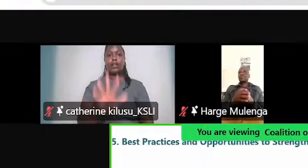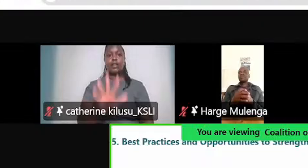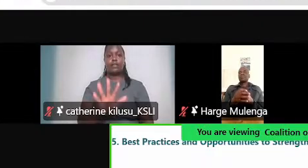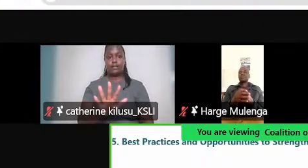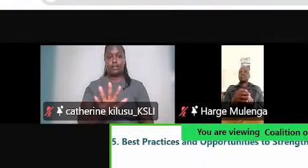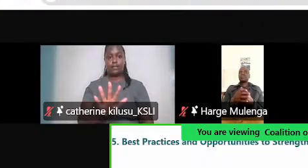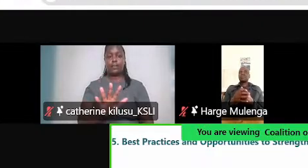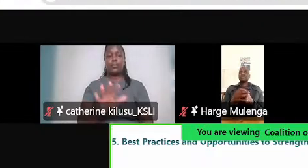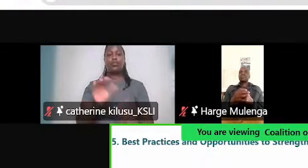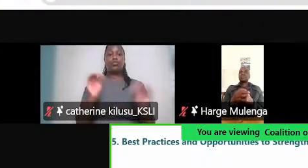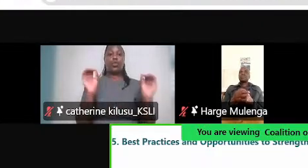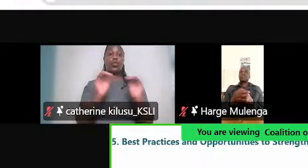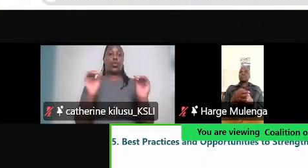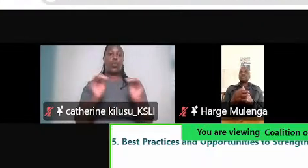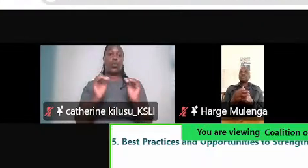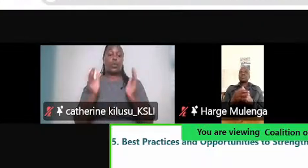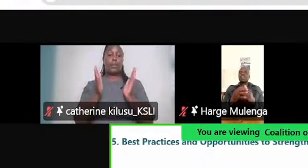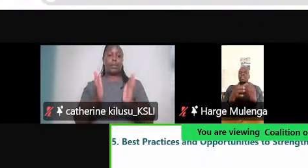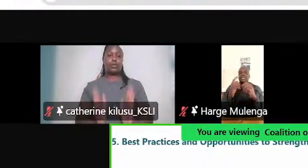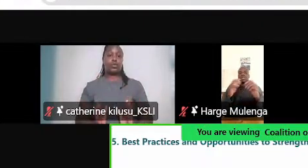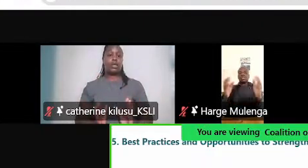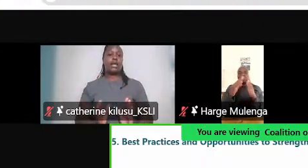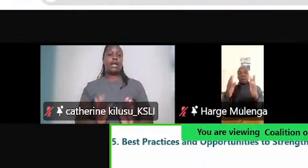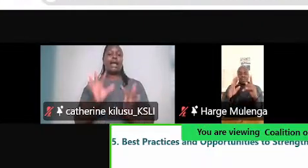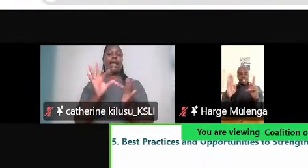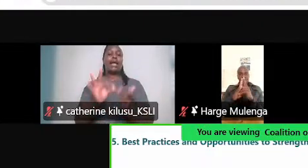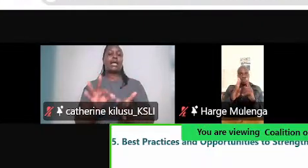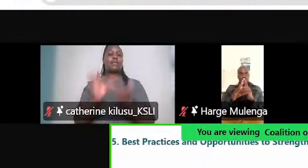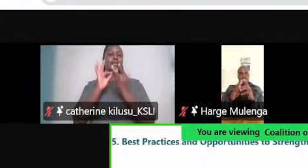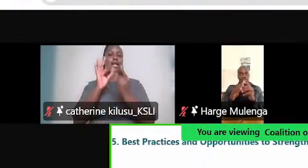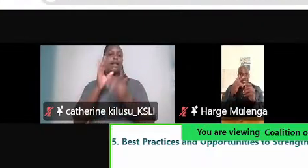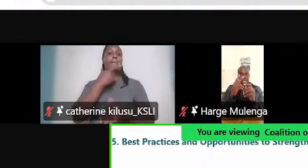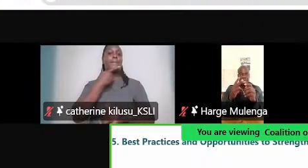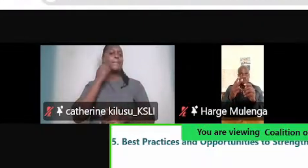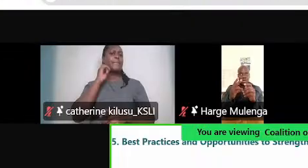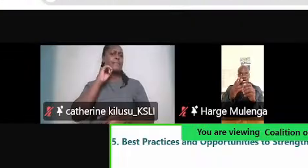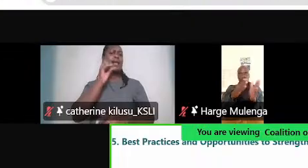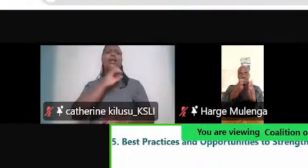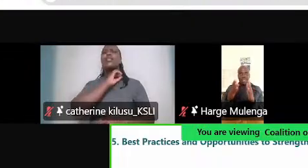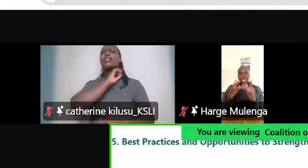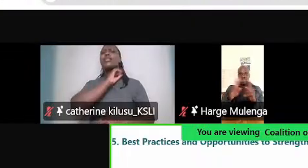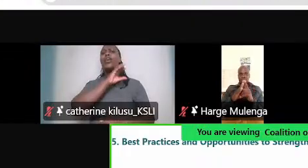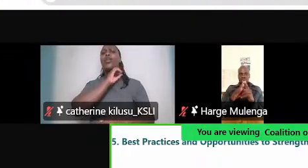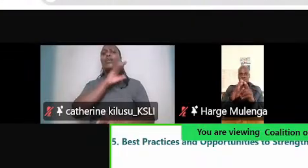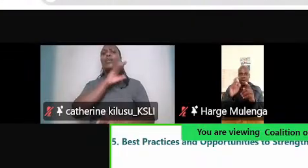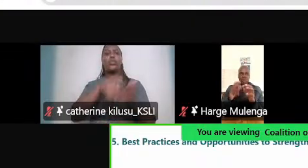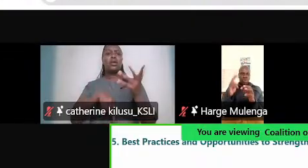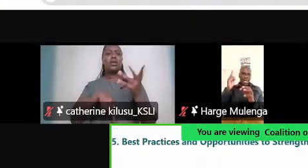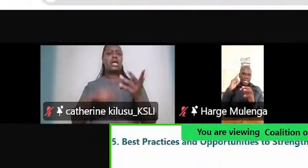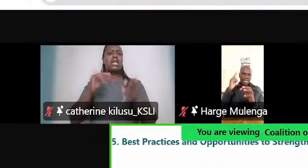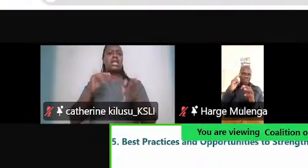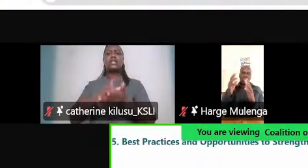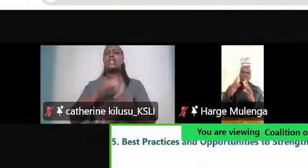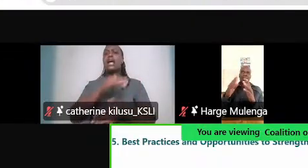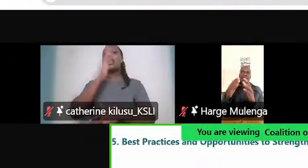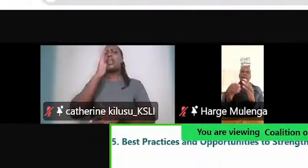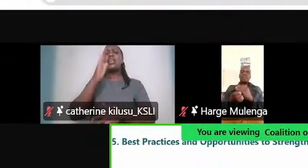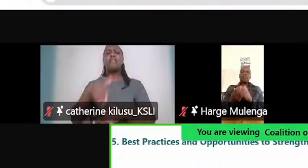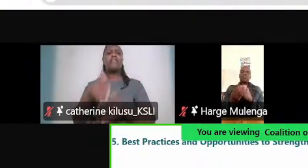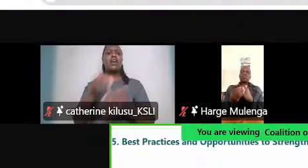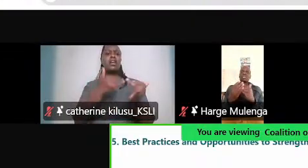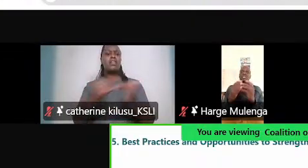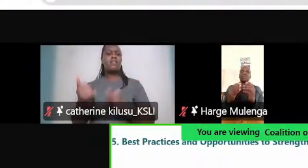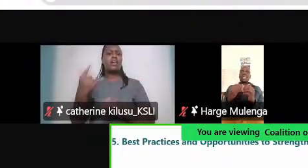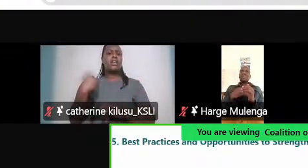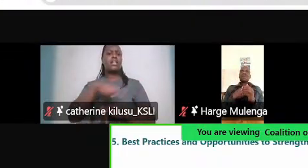no person with this, especially the hearing impaired, they complain that we are never invited. They are never invited in such